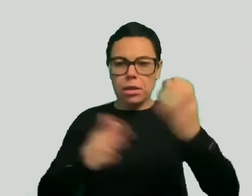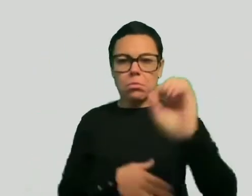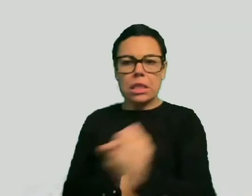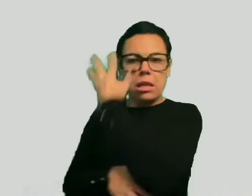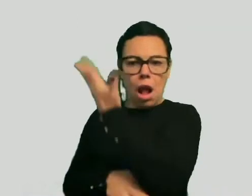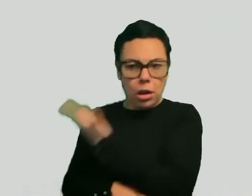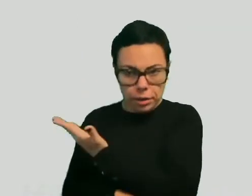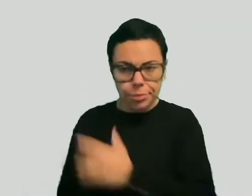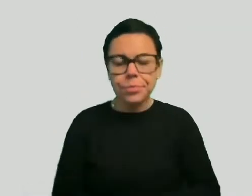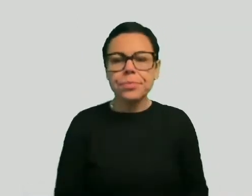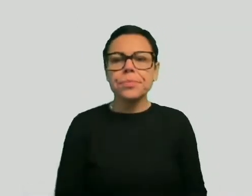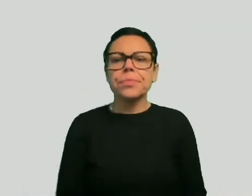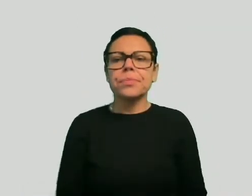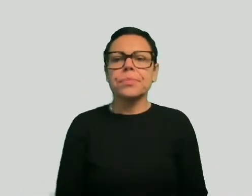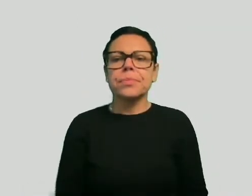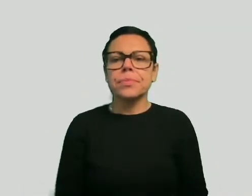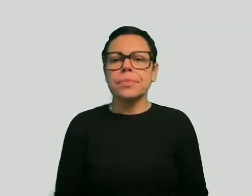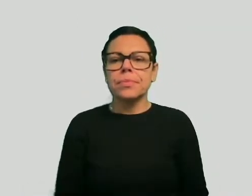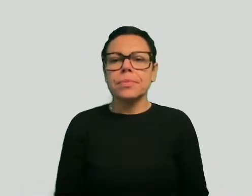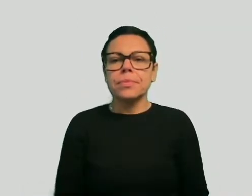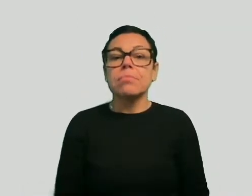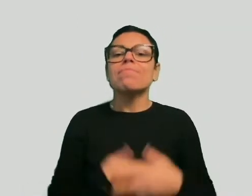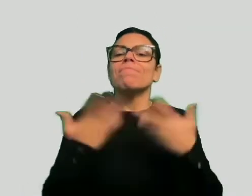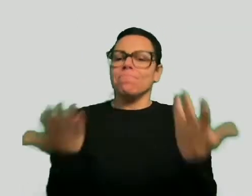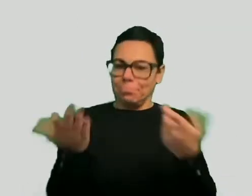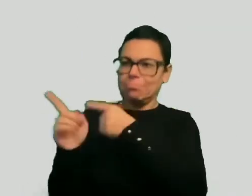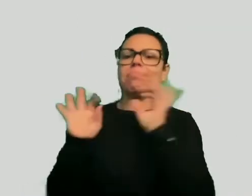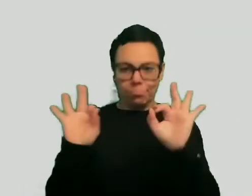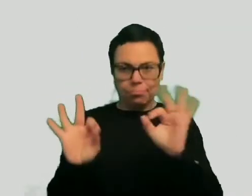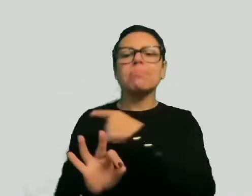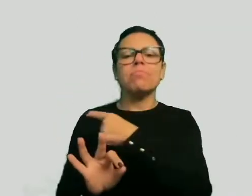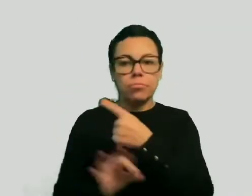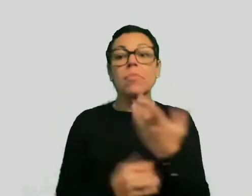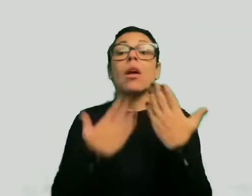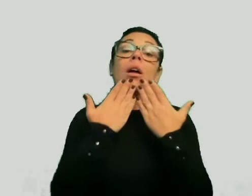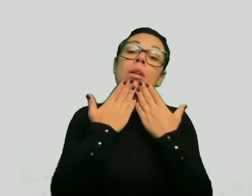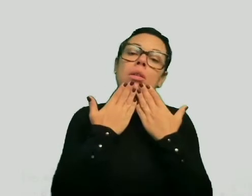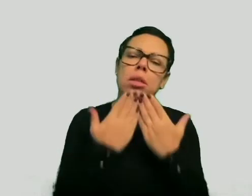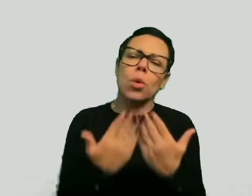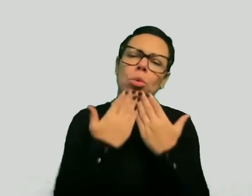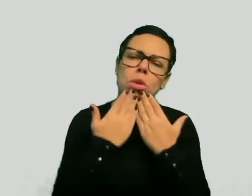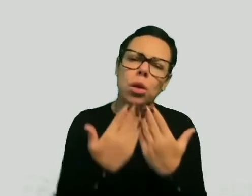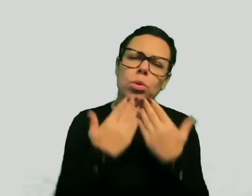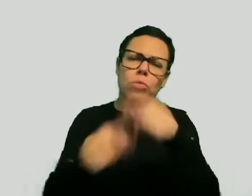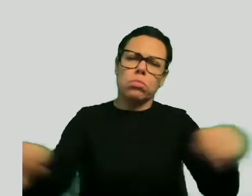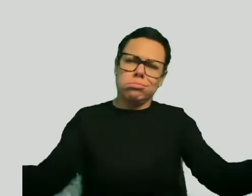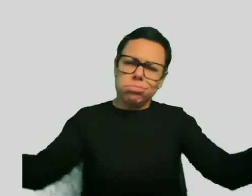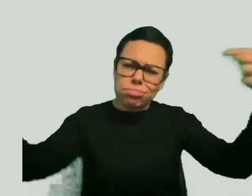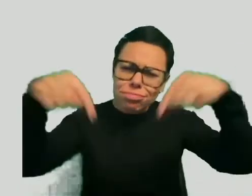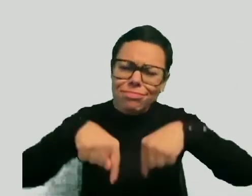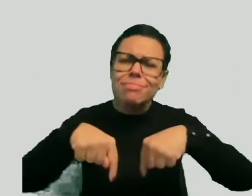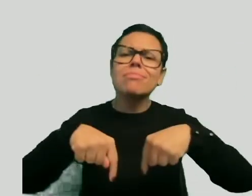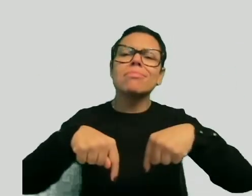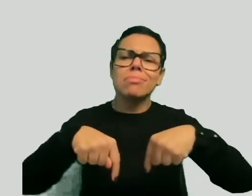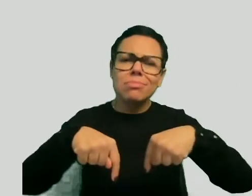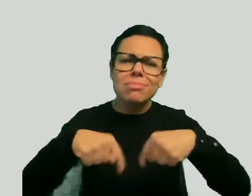Exactly. Yes. Thank you again for being here. I will start by asking